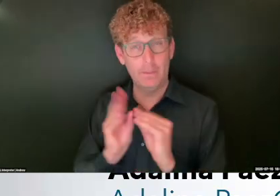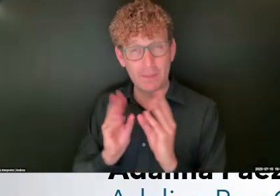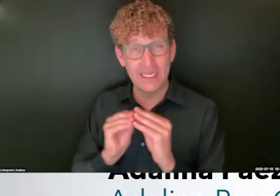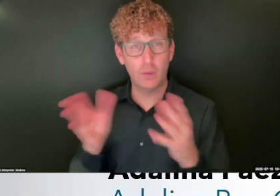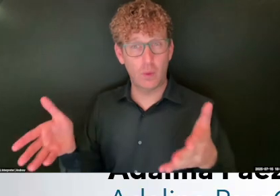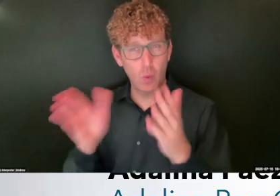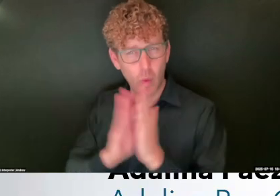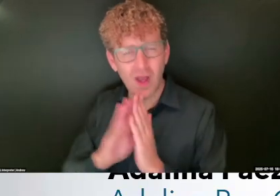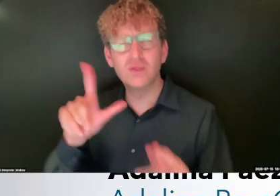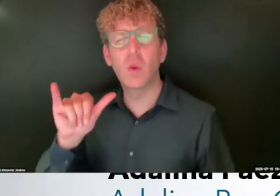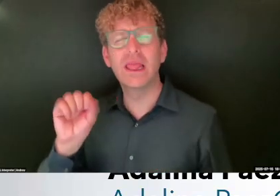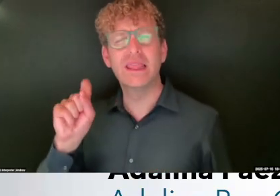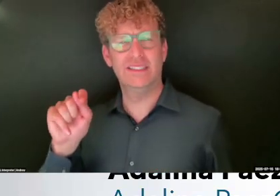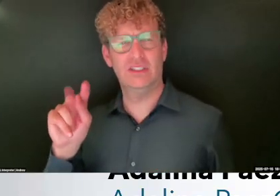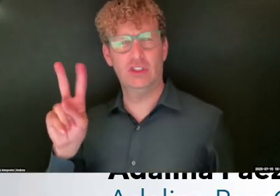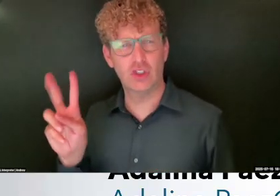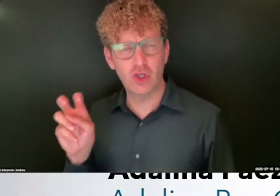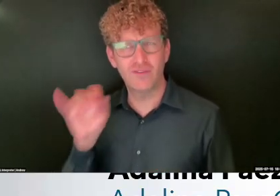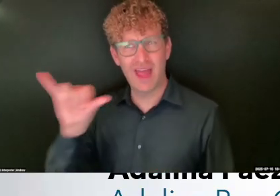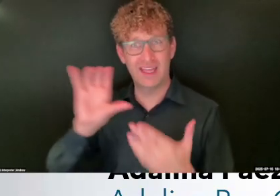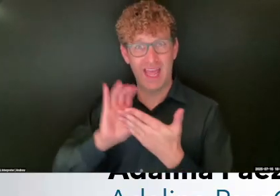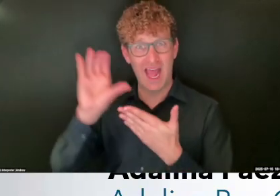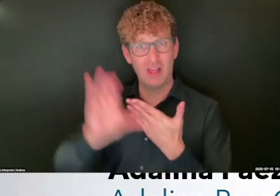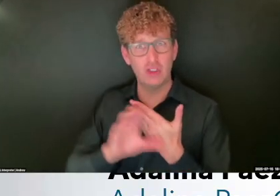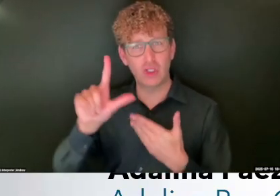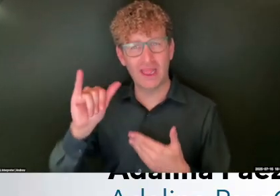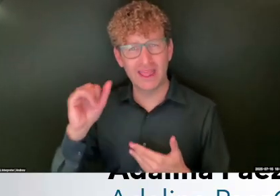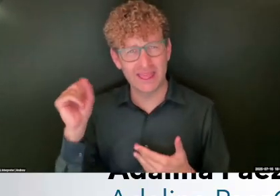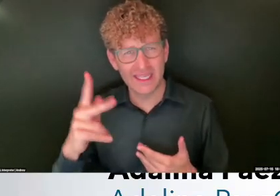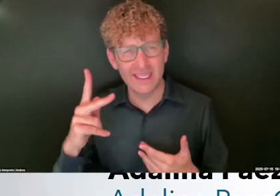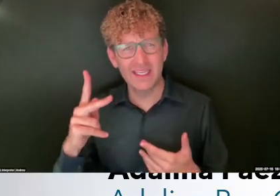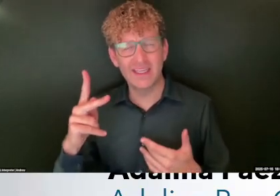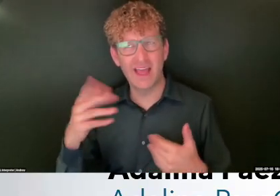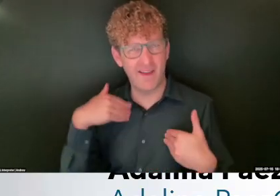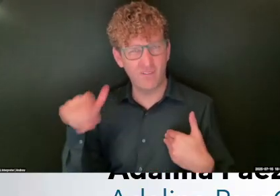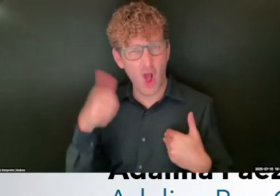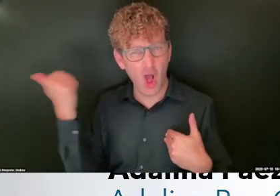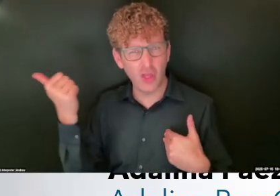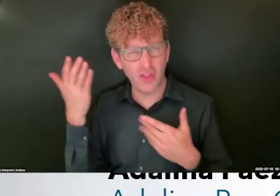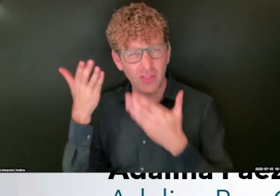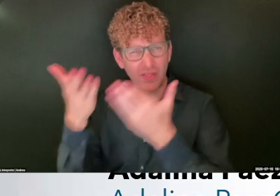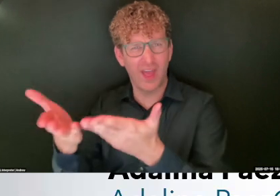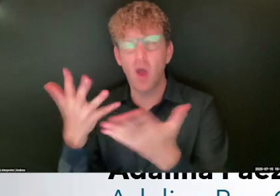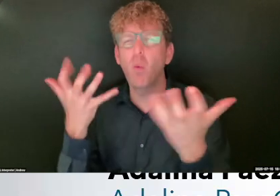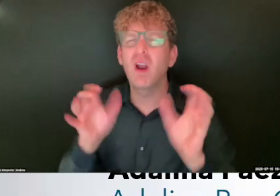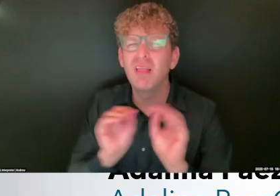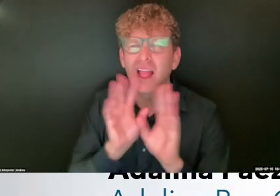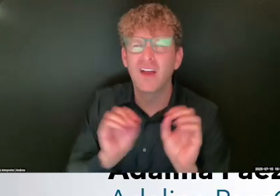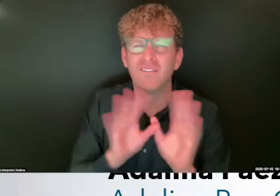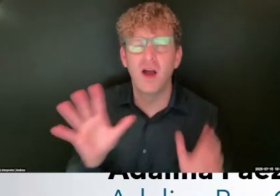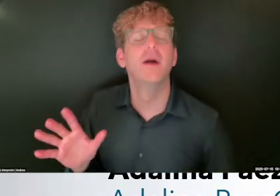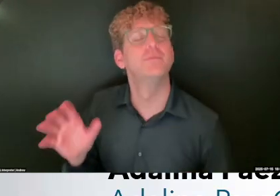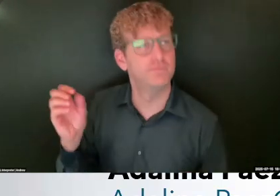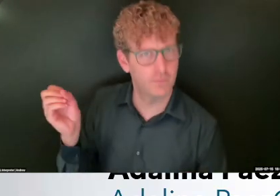the calendar link, and there's another thing in there too. Just wanted to clarify that. All right. I'm like, where is